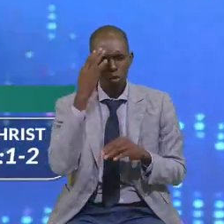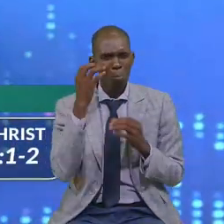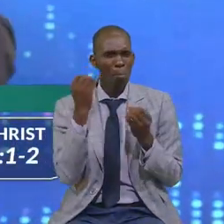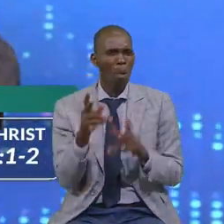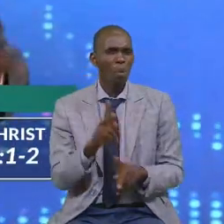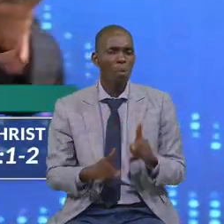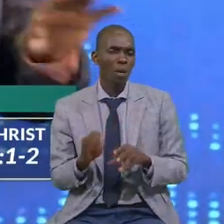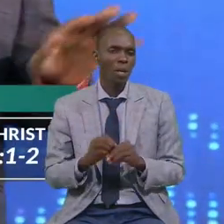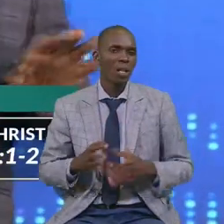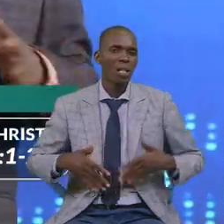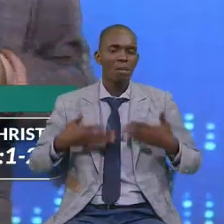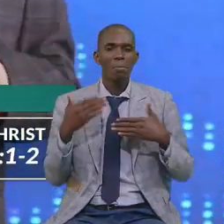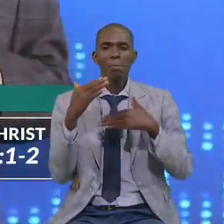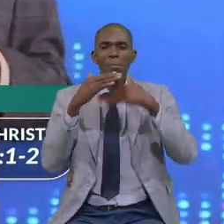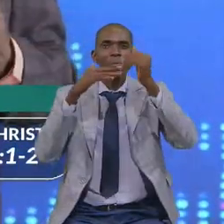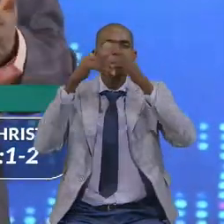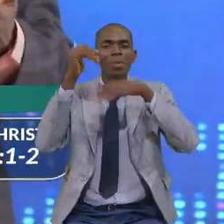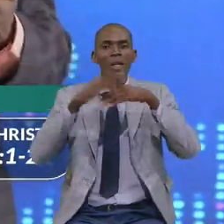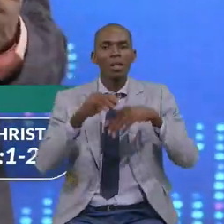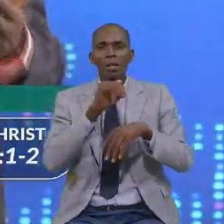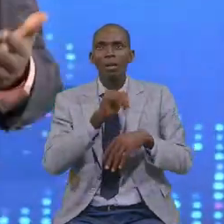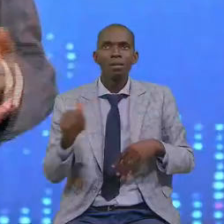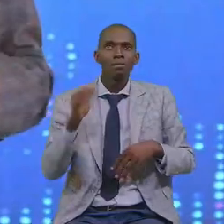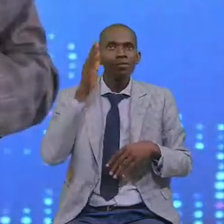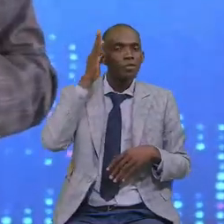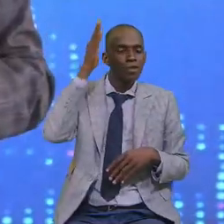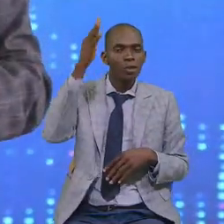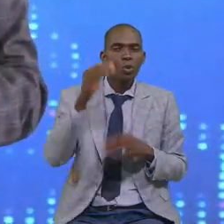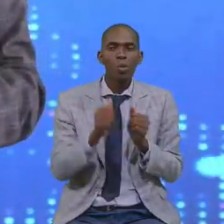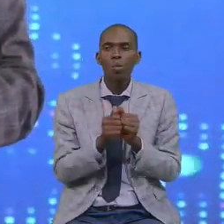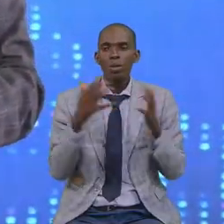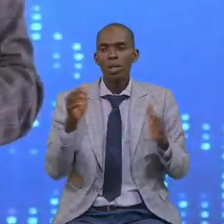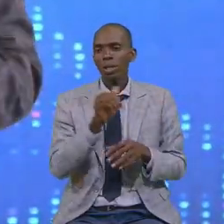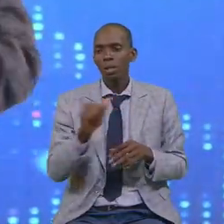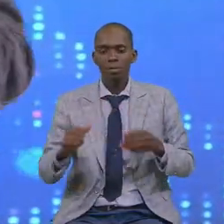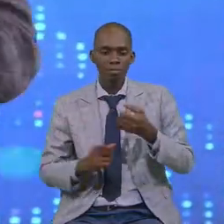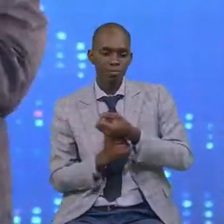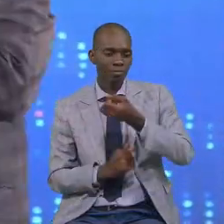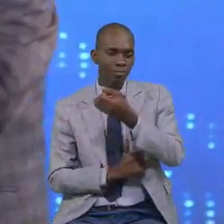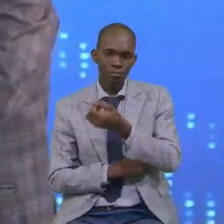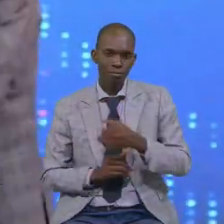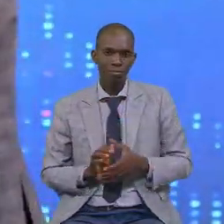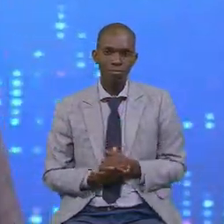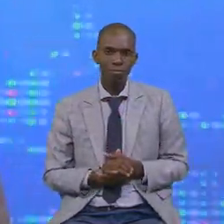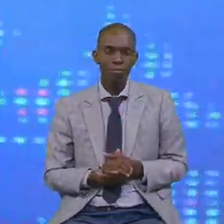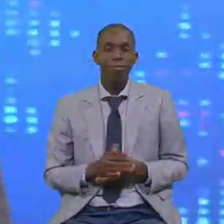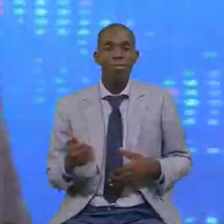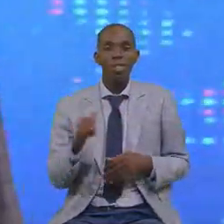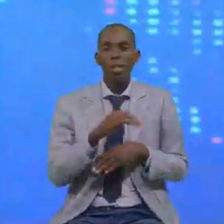life, they build a career without a foundation. They build